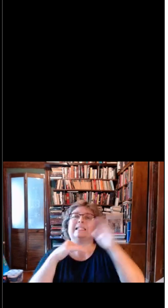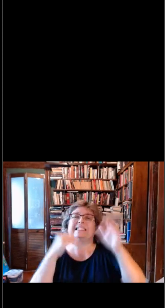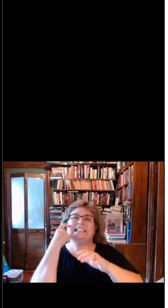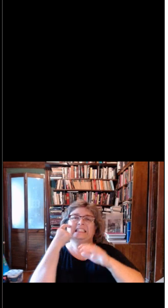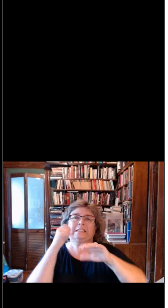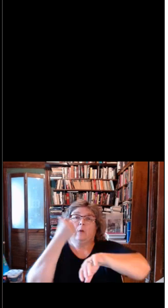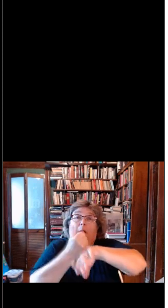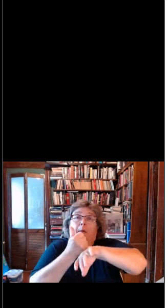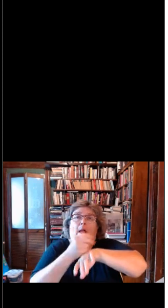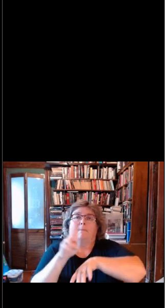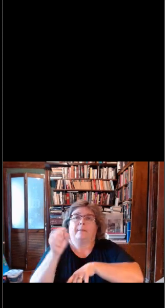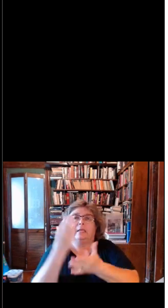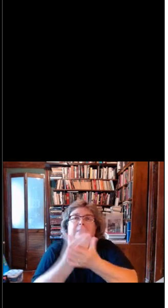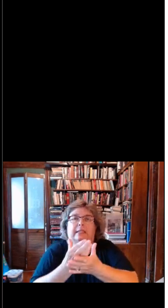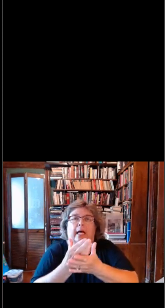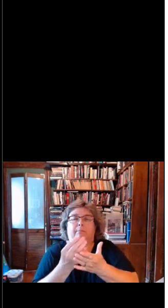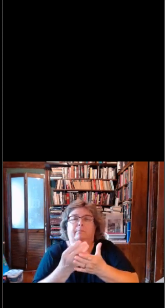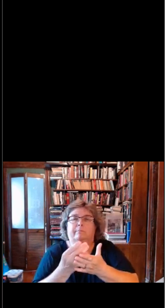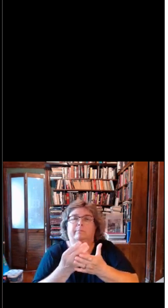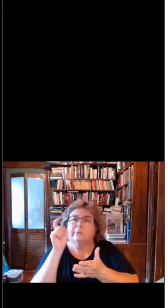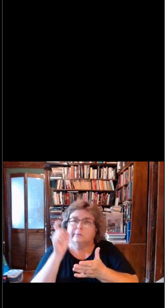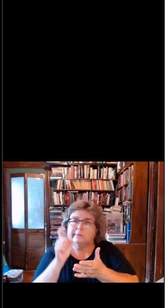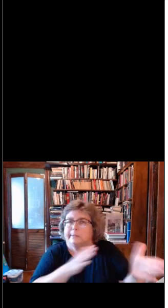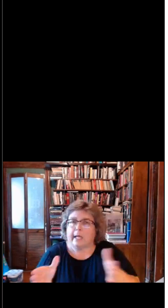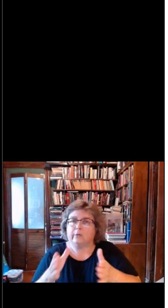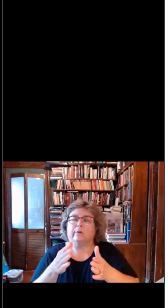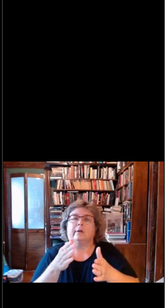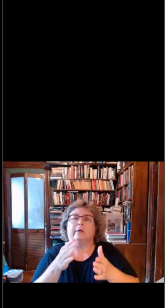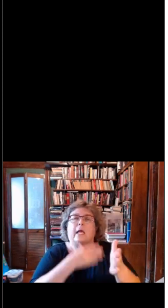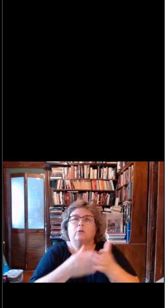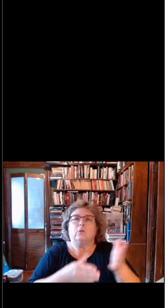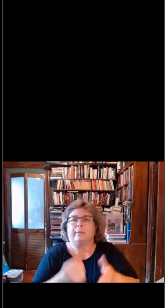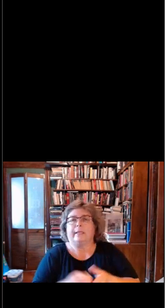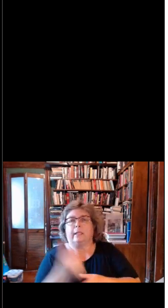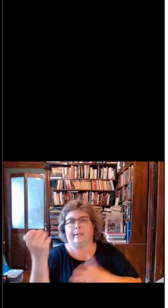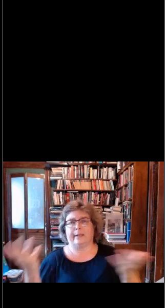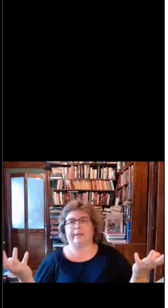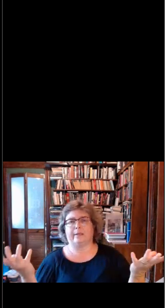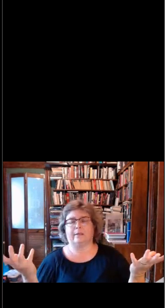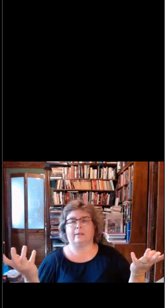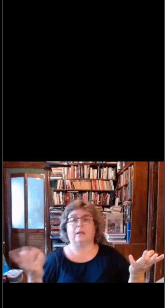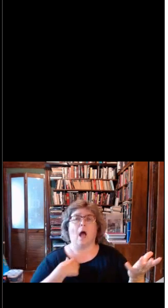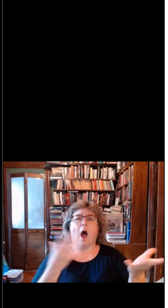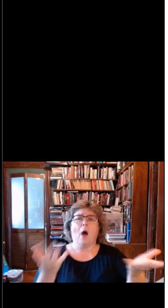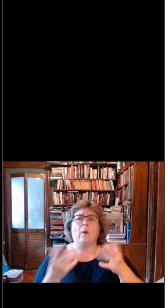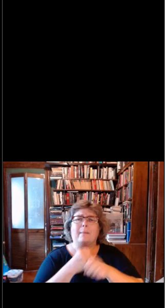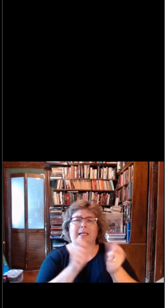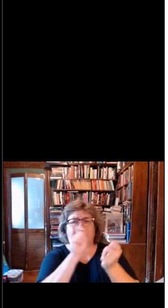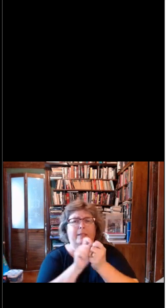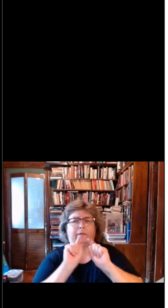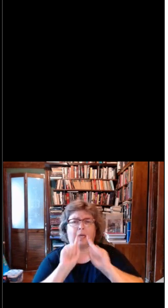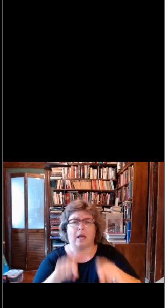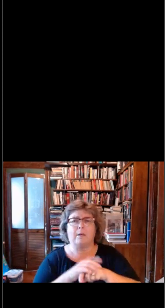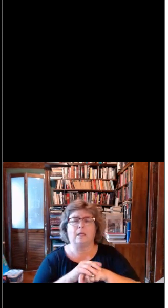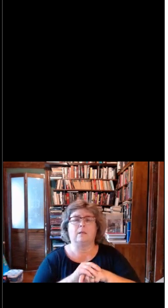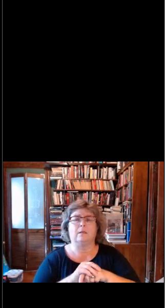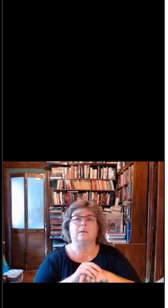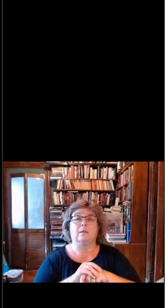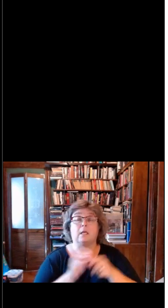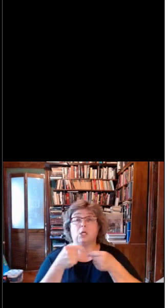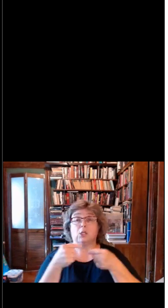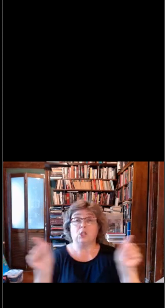the bus stop seems to be slated for elimination. So I wanted to make that specific comment, and like I said, in